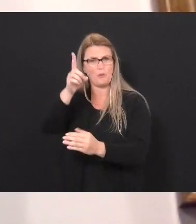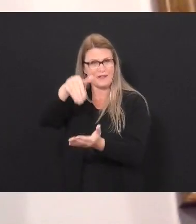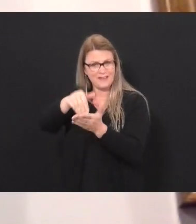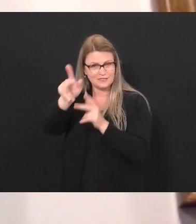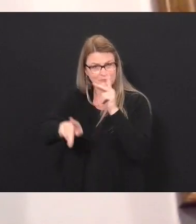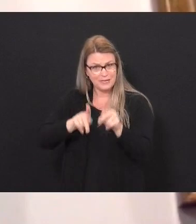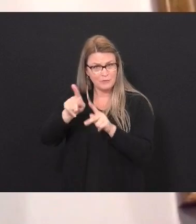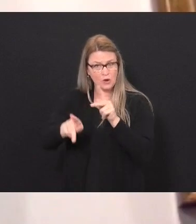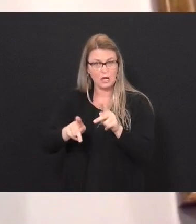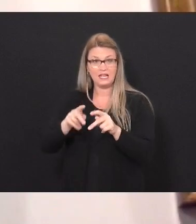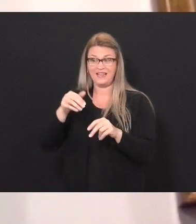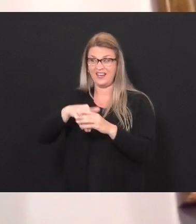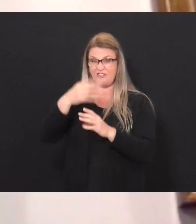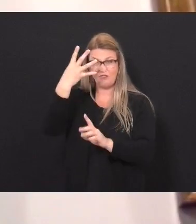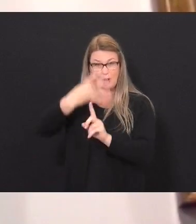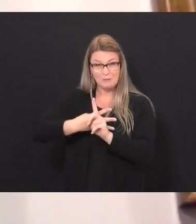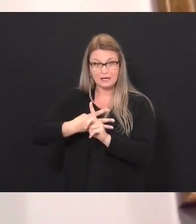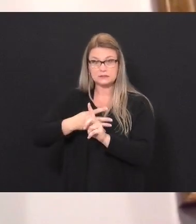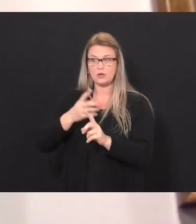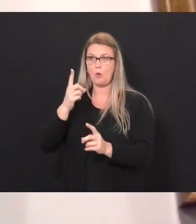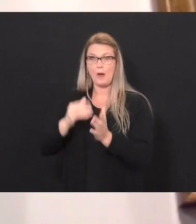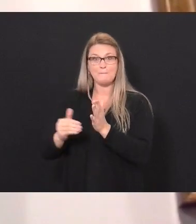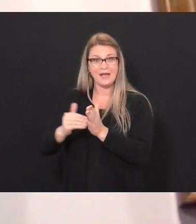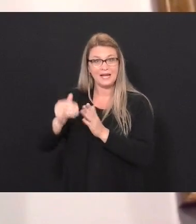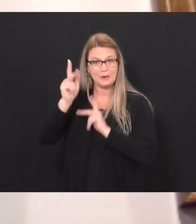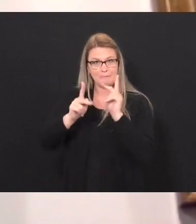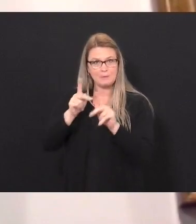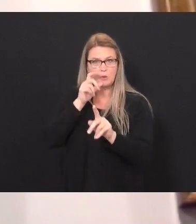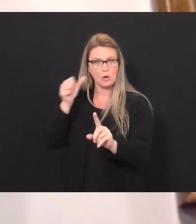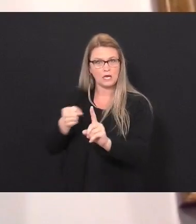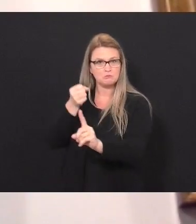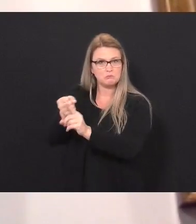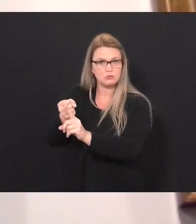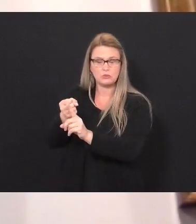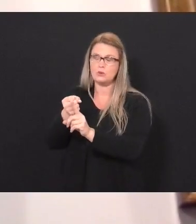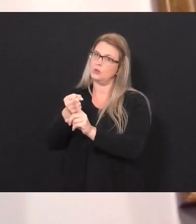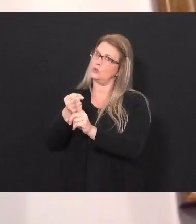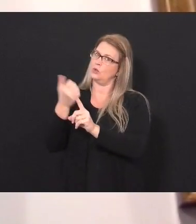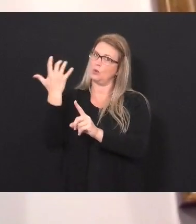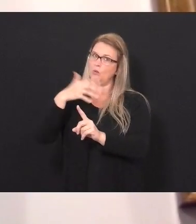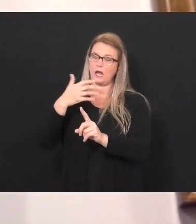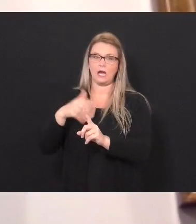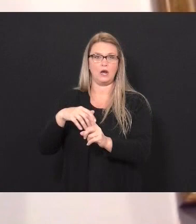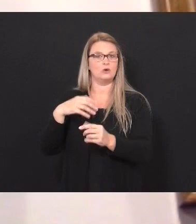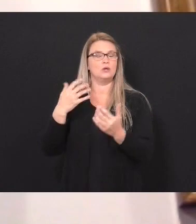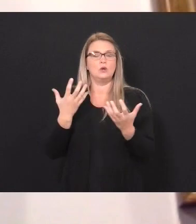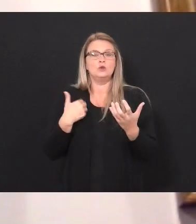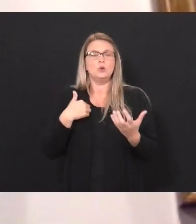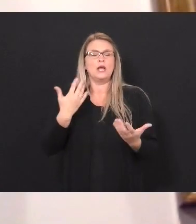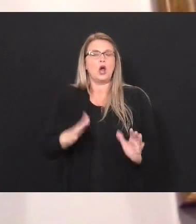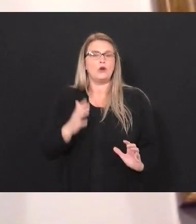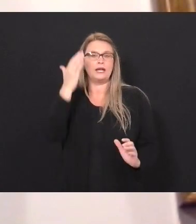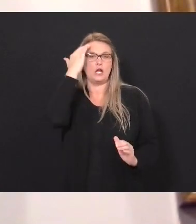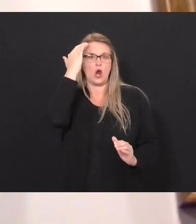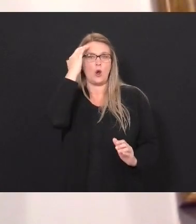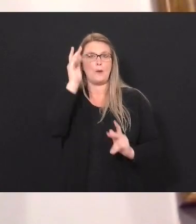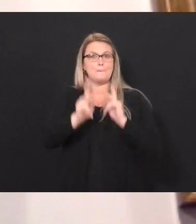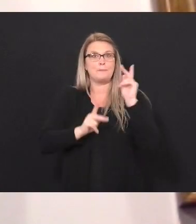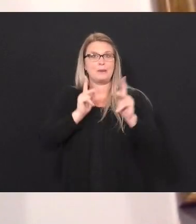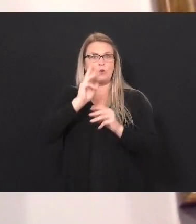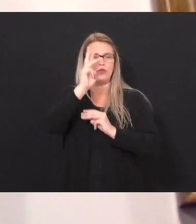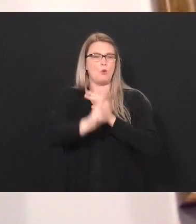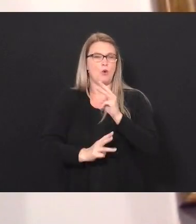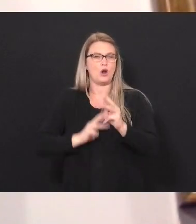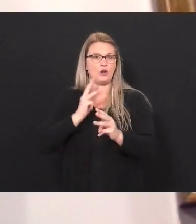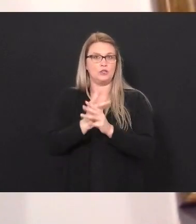in 4 months affect 1 million new people, and in 6 months affect 1 billion new people. We know that there are people around the world